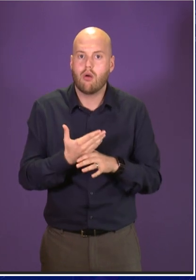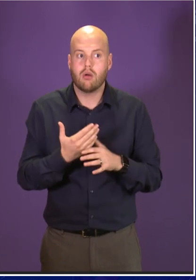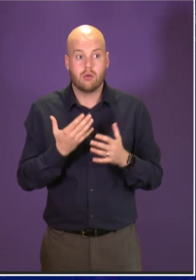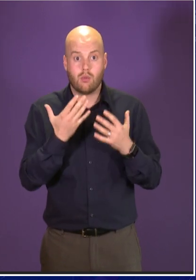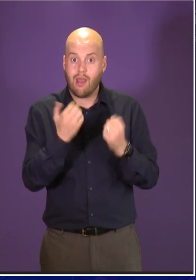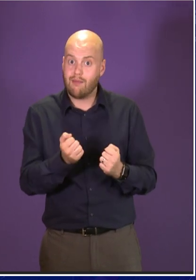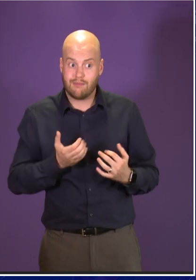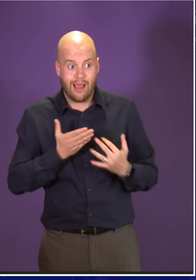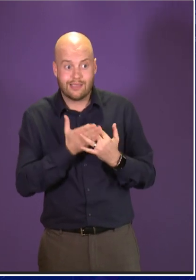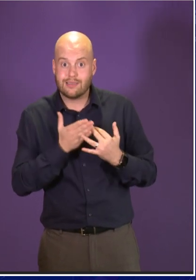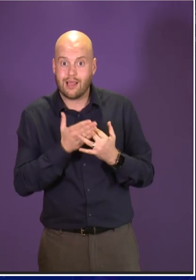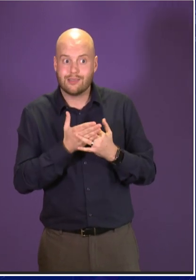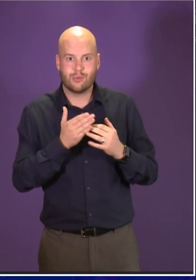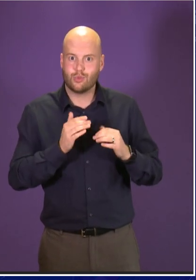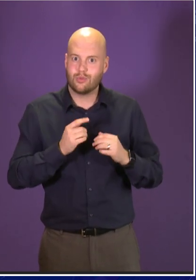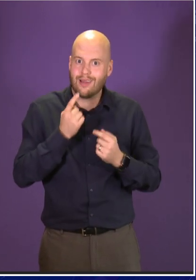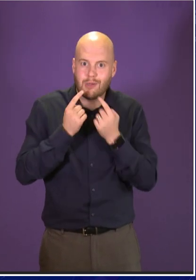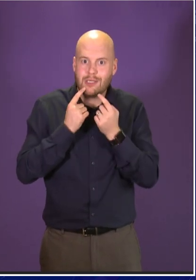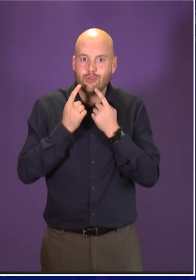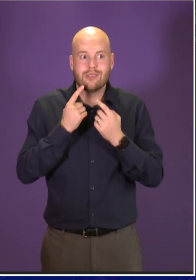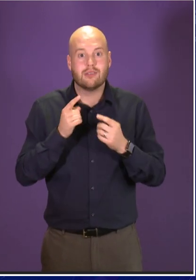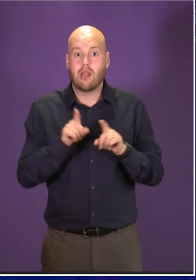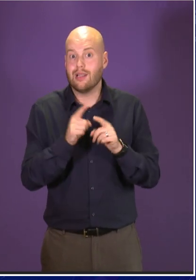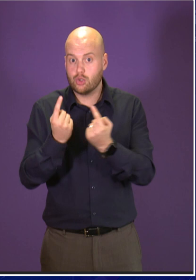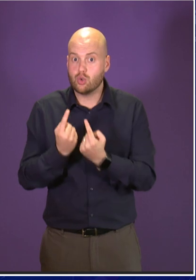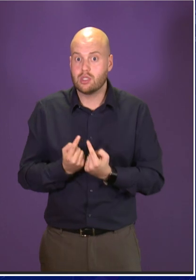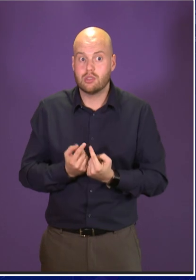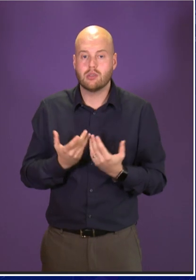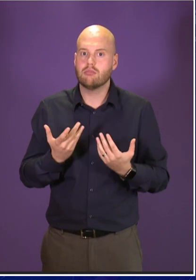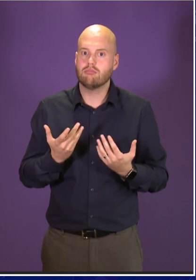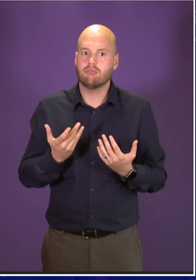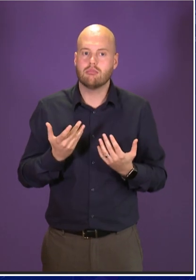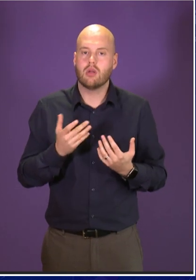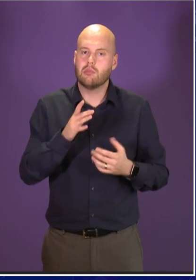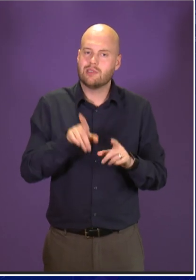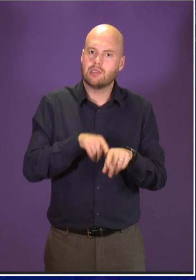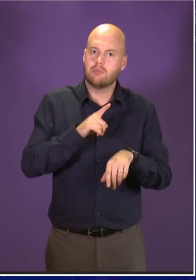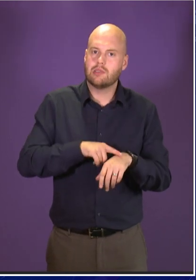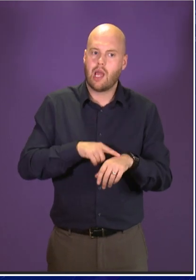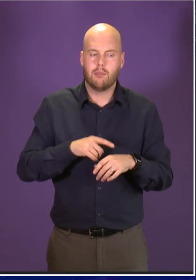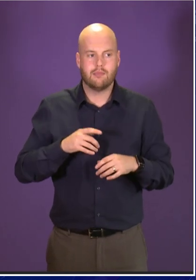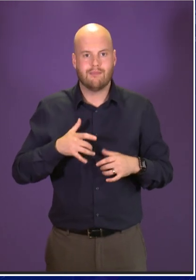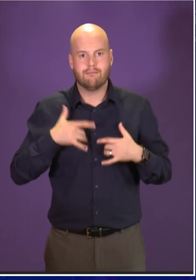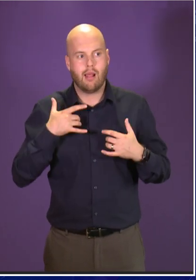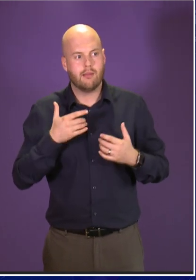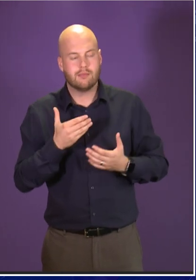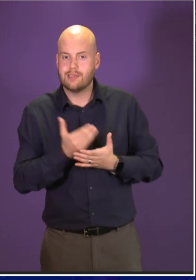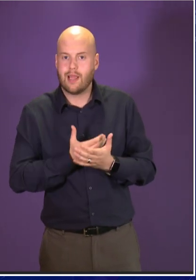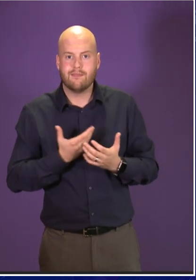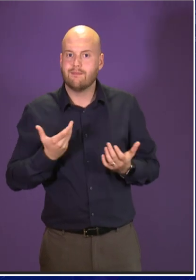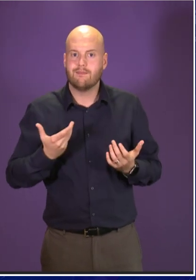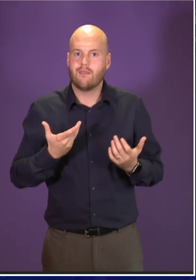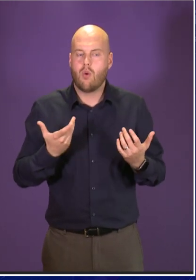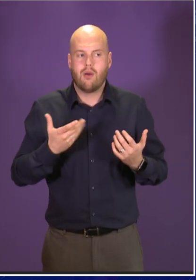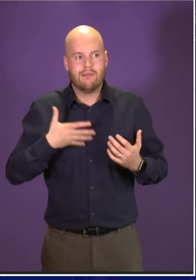access to unparalleled amounts of information and goods, on the other hand, we often feel insecure and unsatisfied with